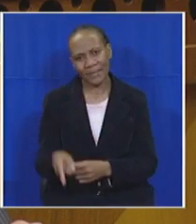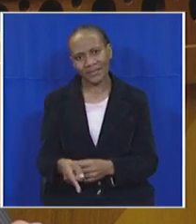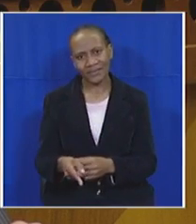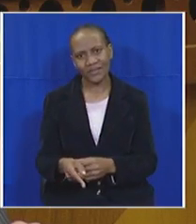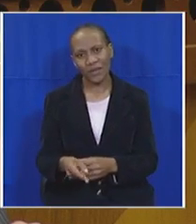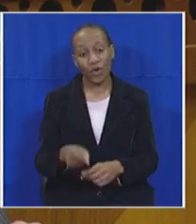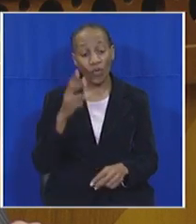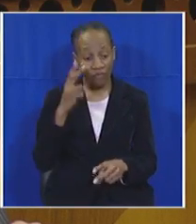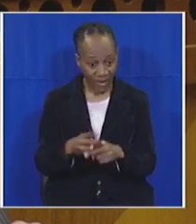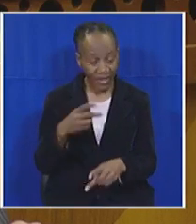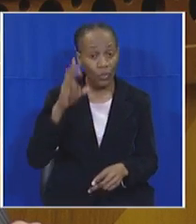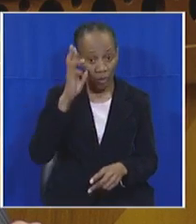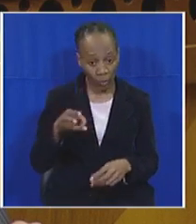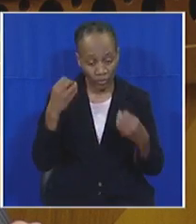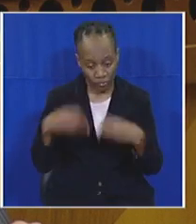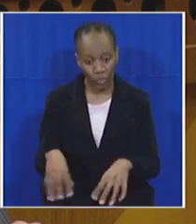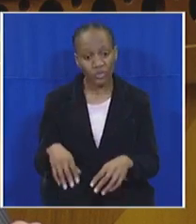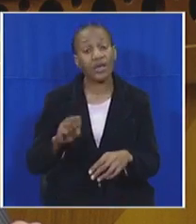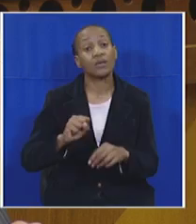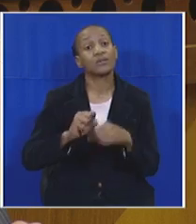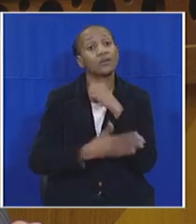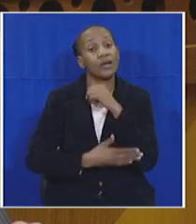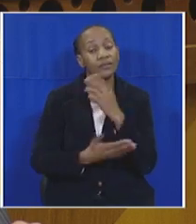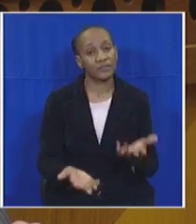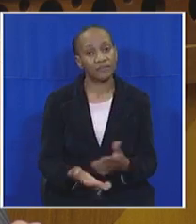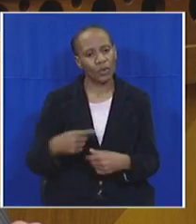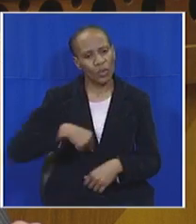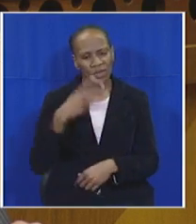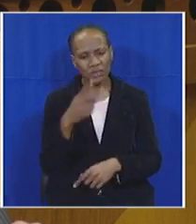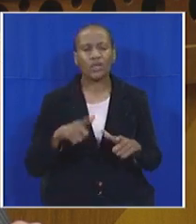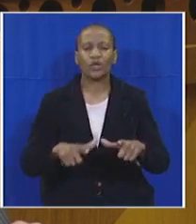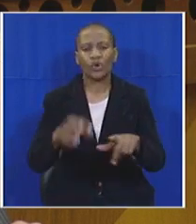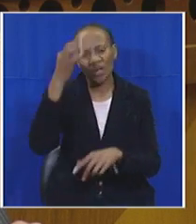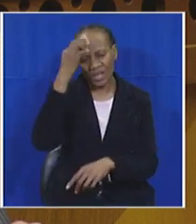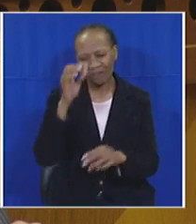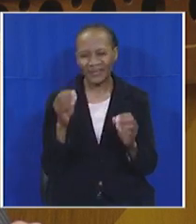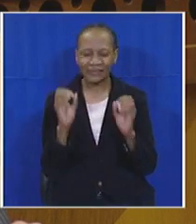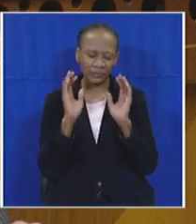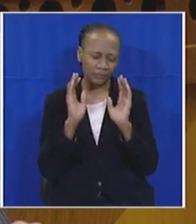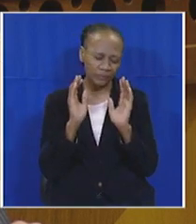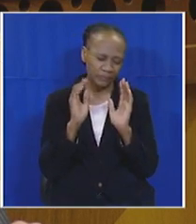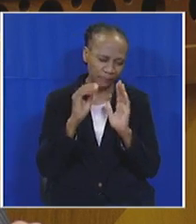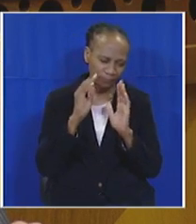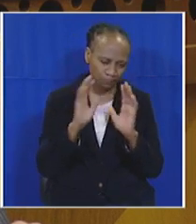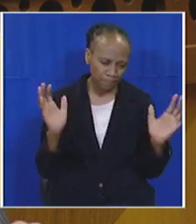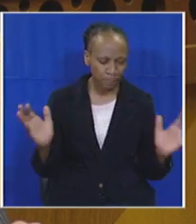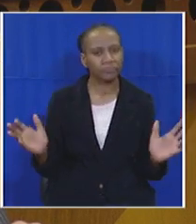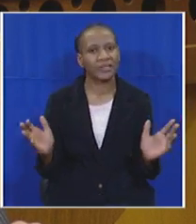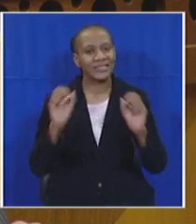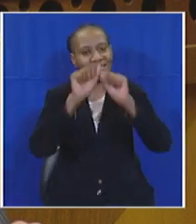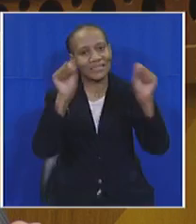republic. The proverb also illustrates the fact that local government is a complex system, often in a state